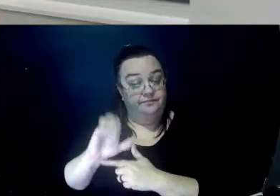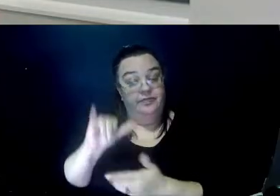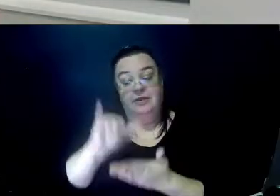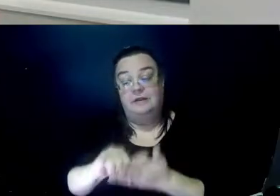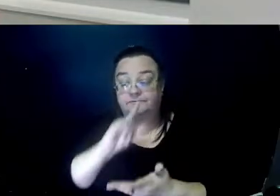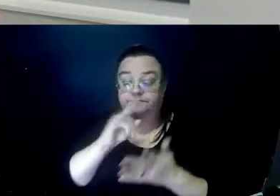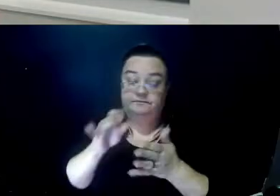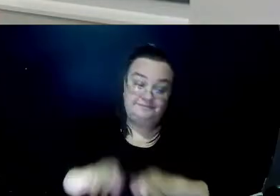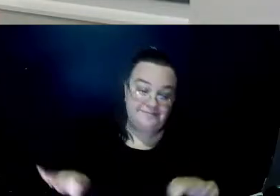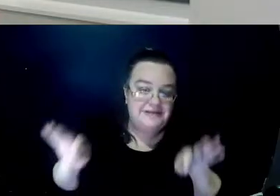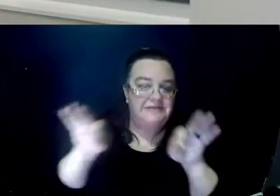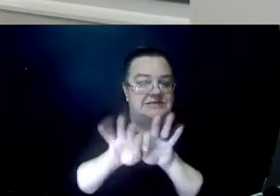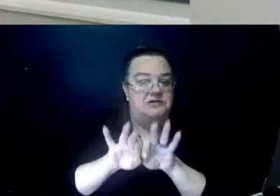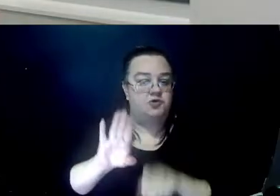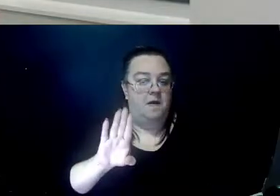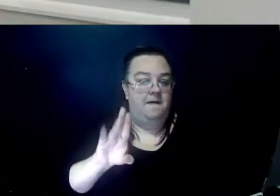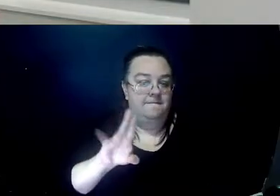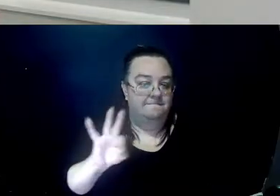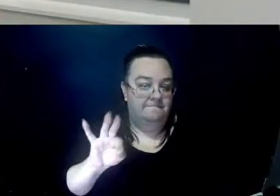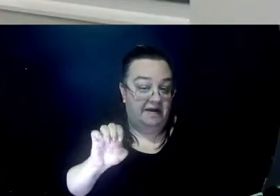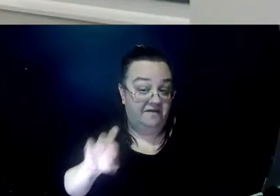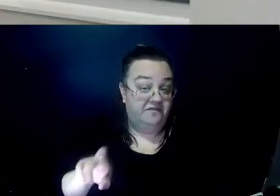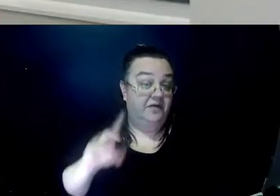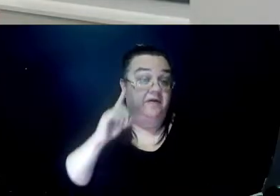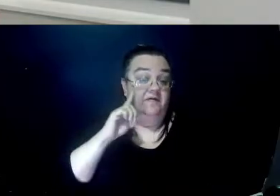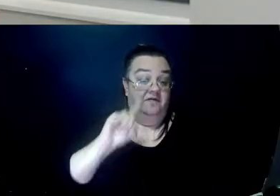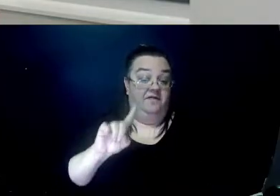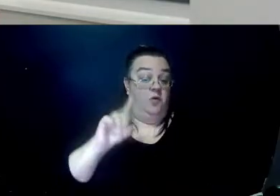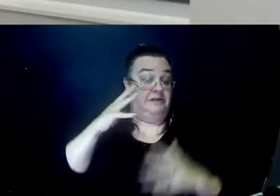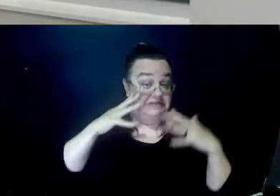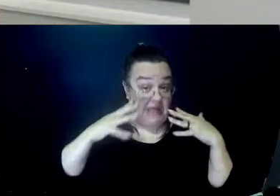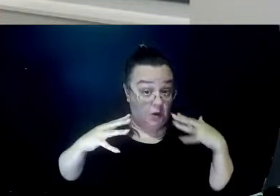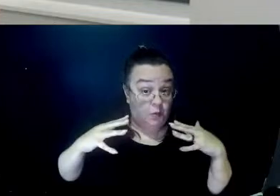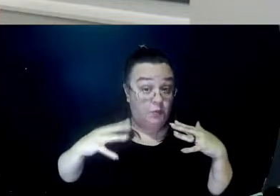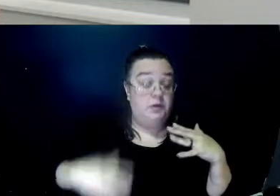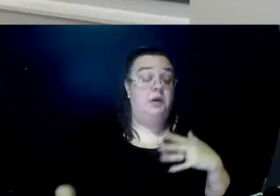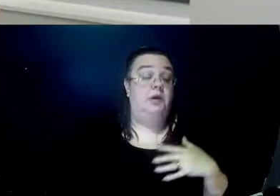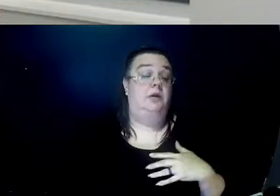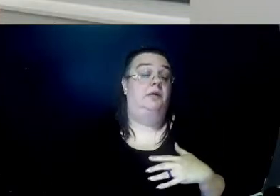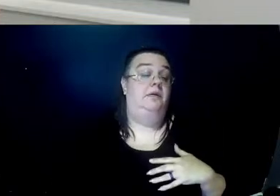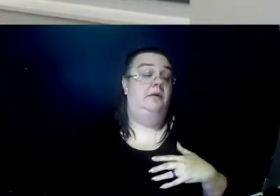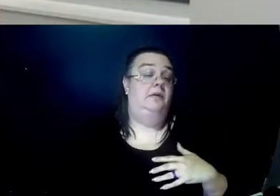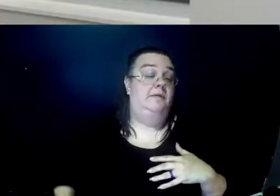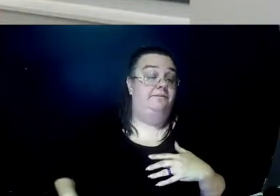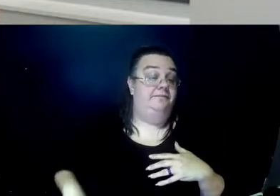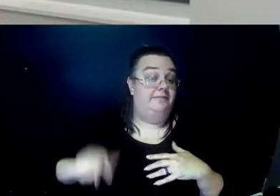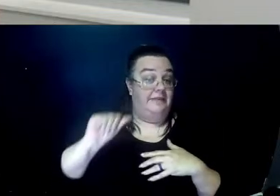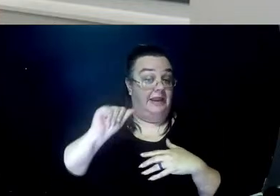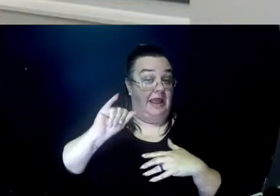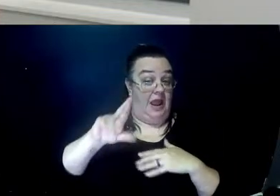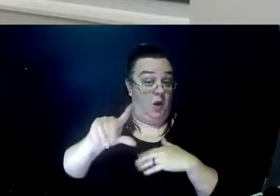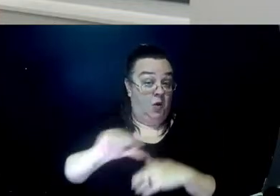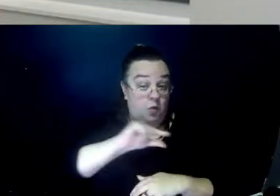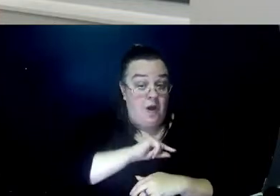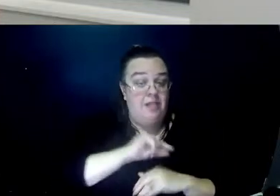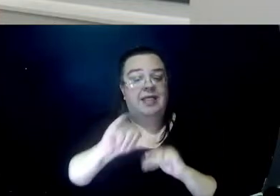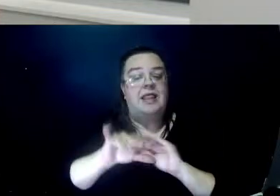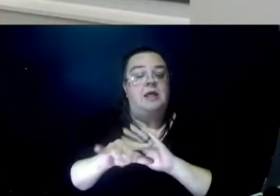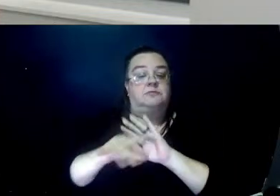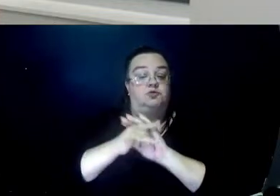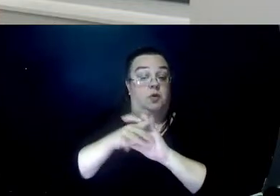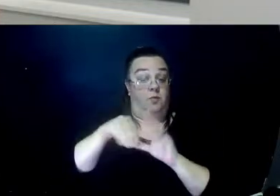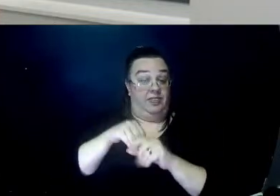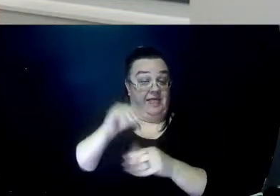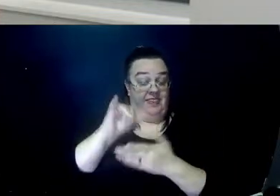essential buffer for sound, for air quality. The absorption within this vegetated